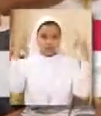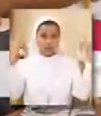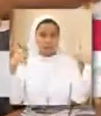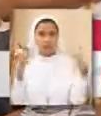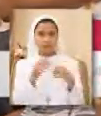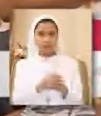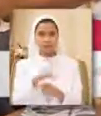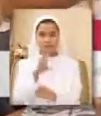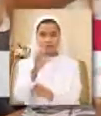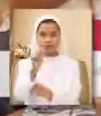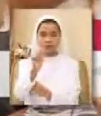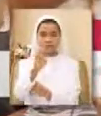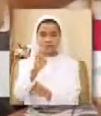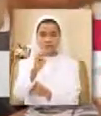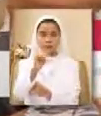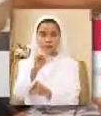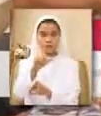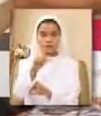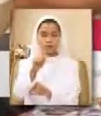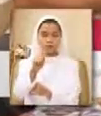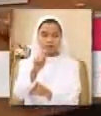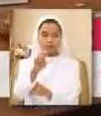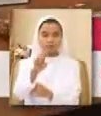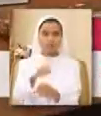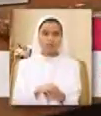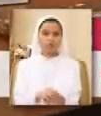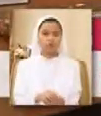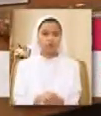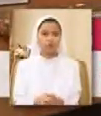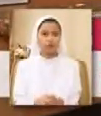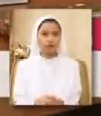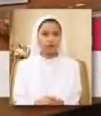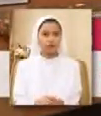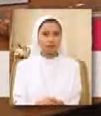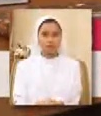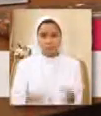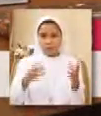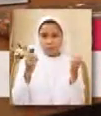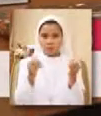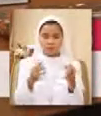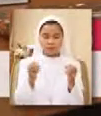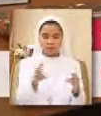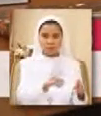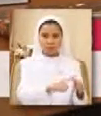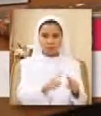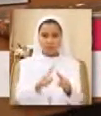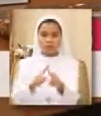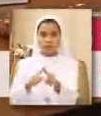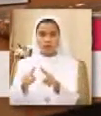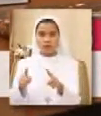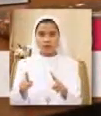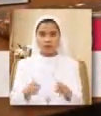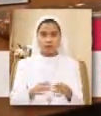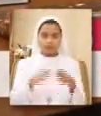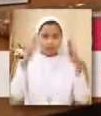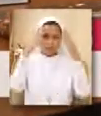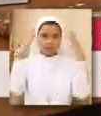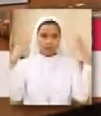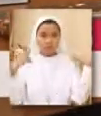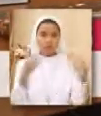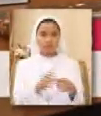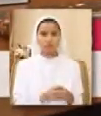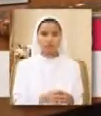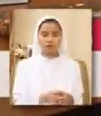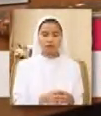have contemplatives here. We have active sisters here. Mm-hmm. We have sisters involved in education, sisters involved in